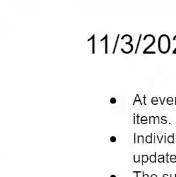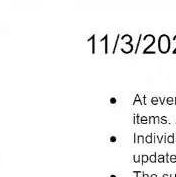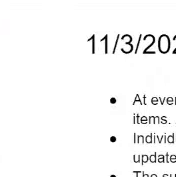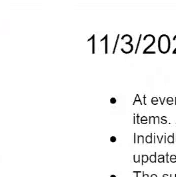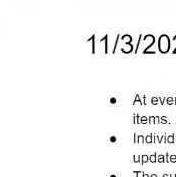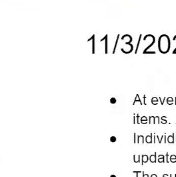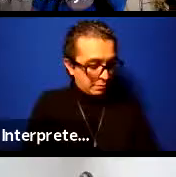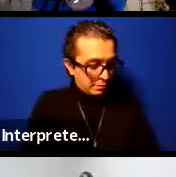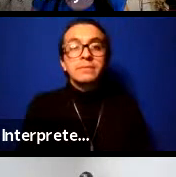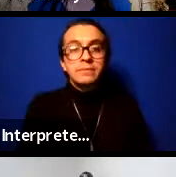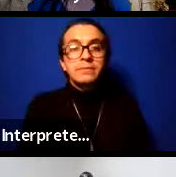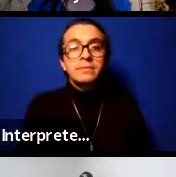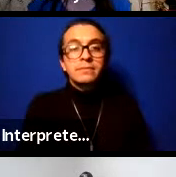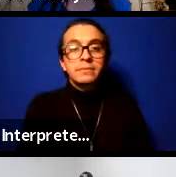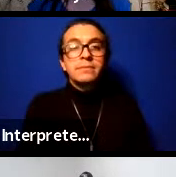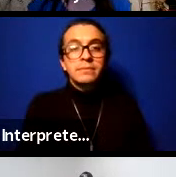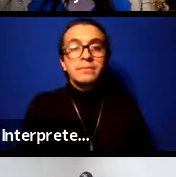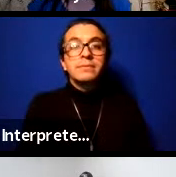Okay.